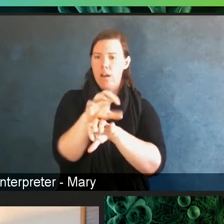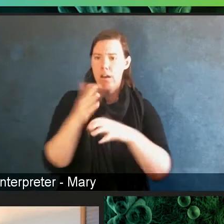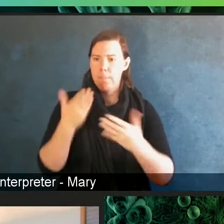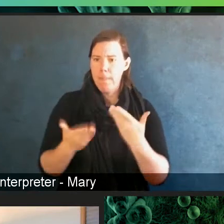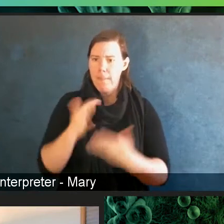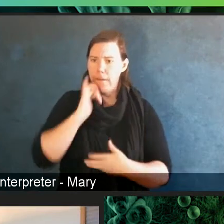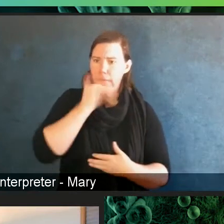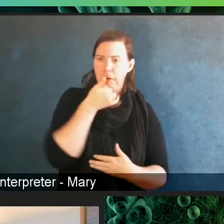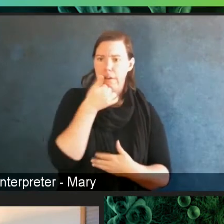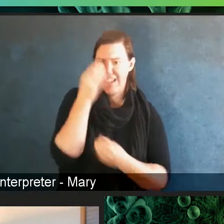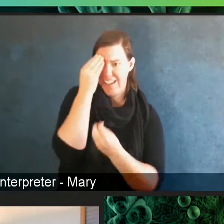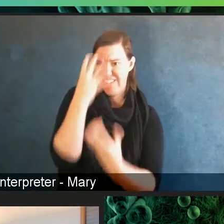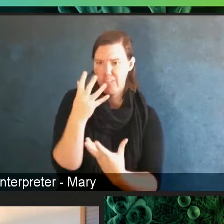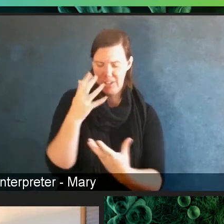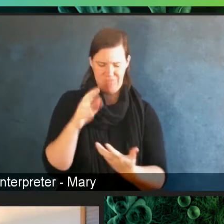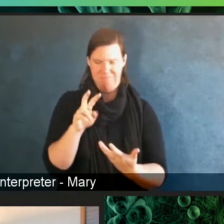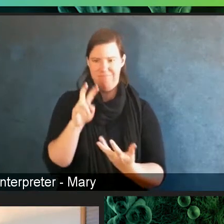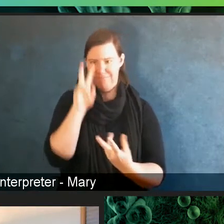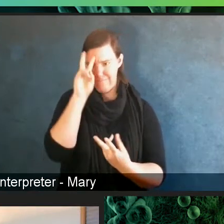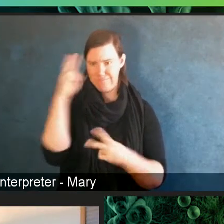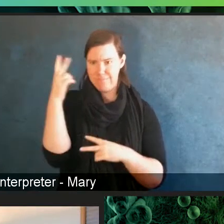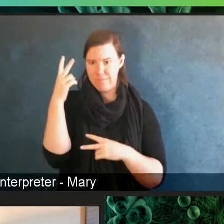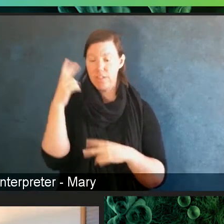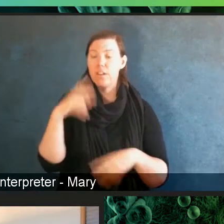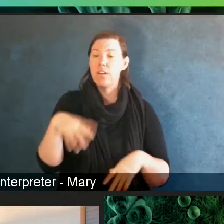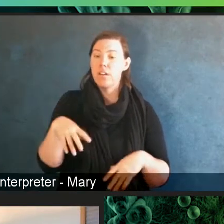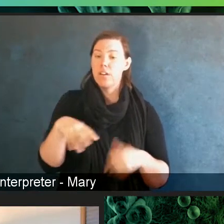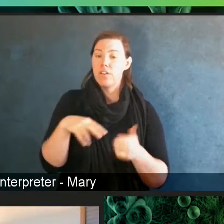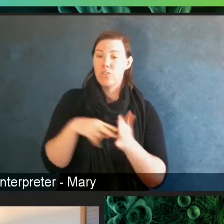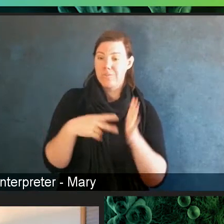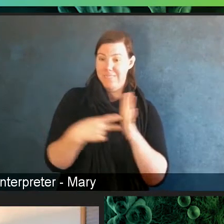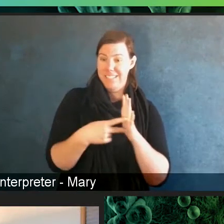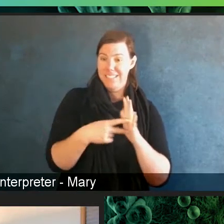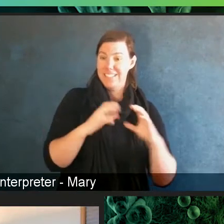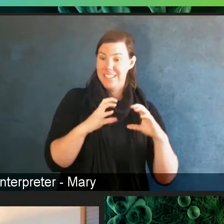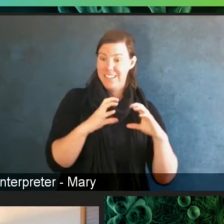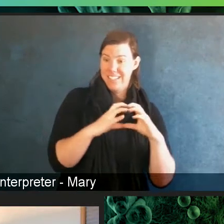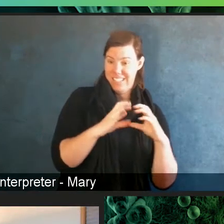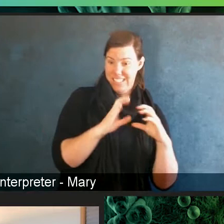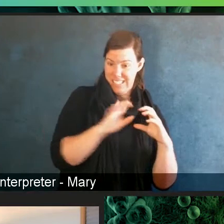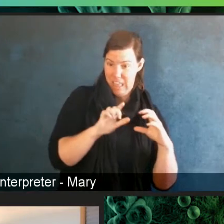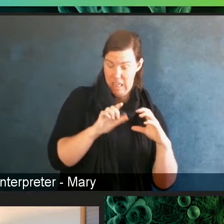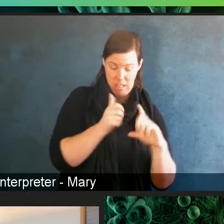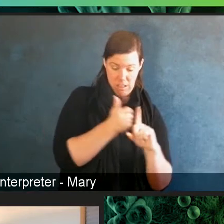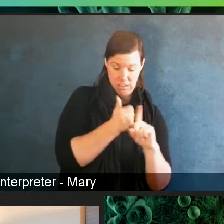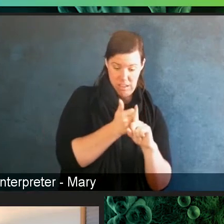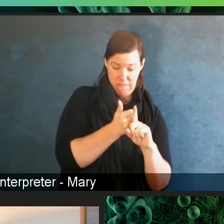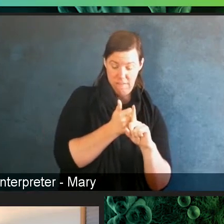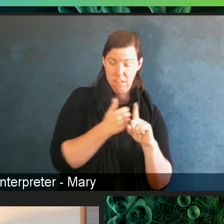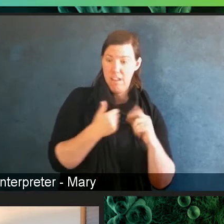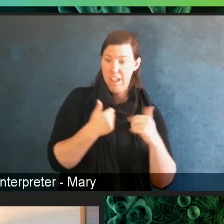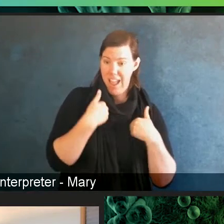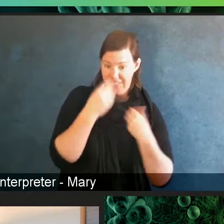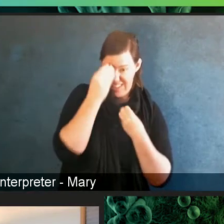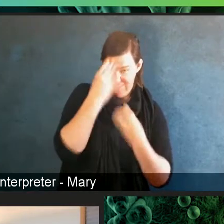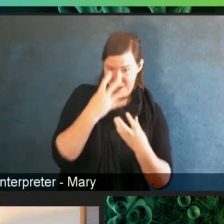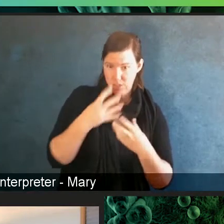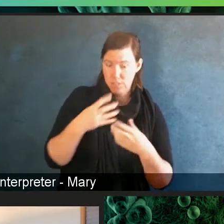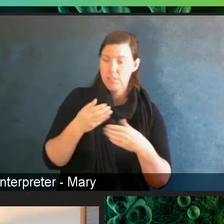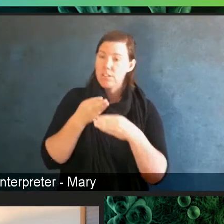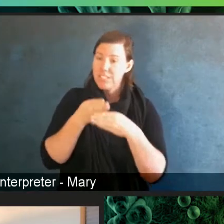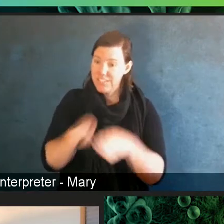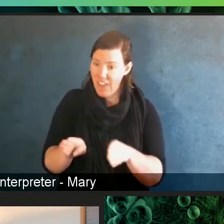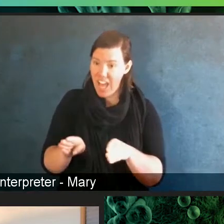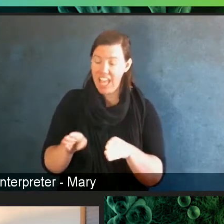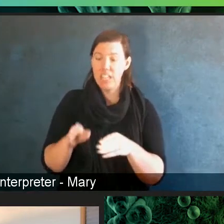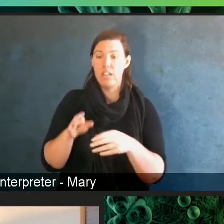message that says, divide if I need more blood cells. But instead, if you delete a paragraph or a sentence, it might get a message that says, keep dividing, just